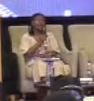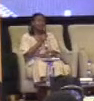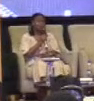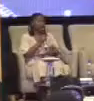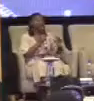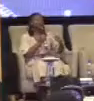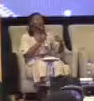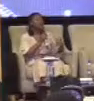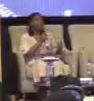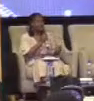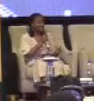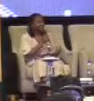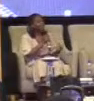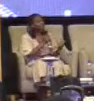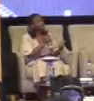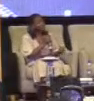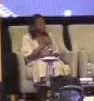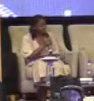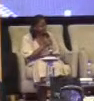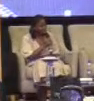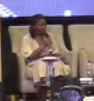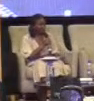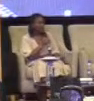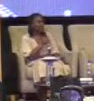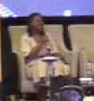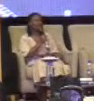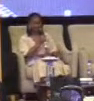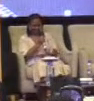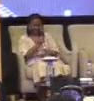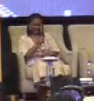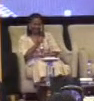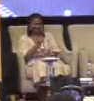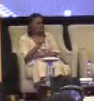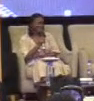I'm going to have... Protocol says I must speak to my CEO.